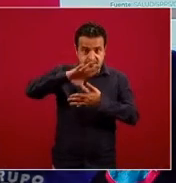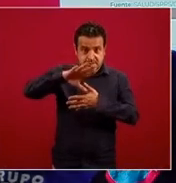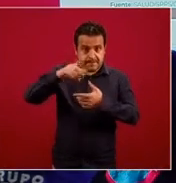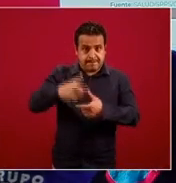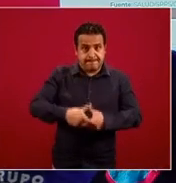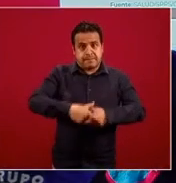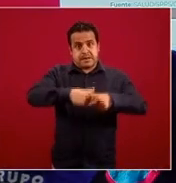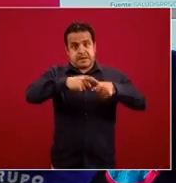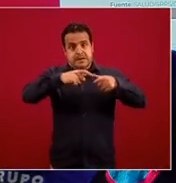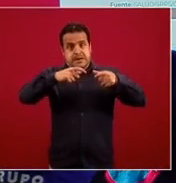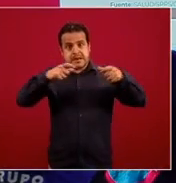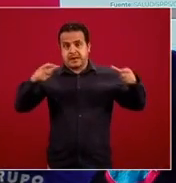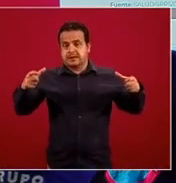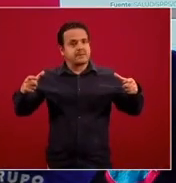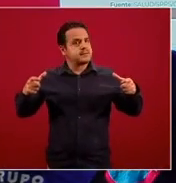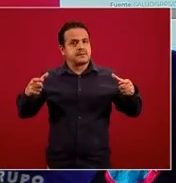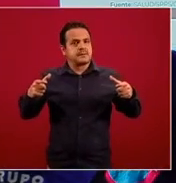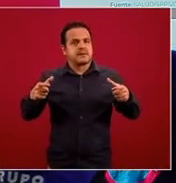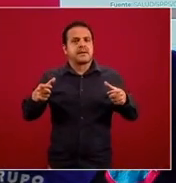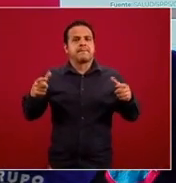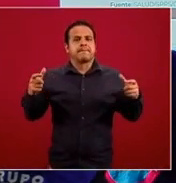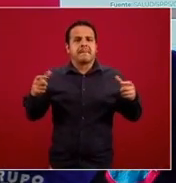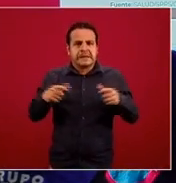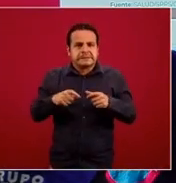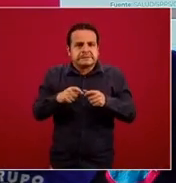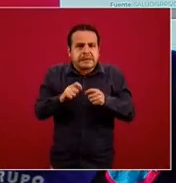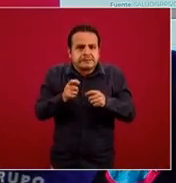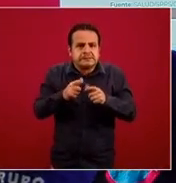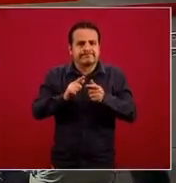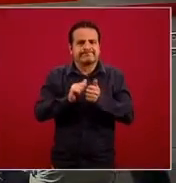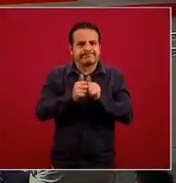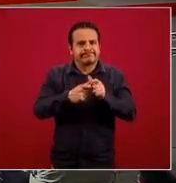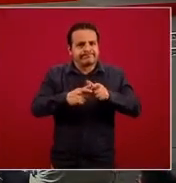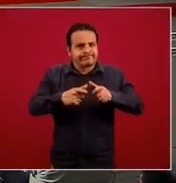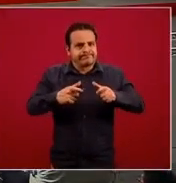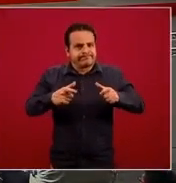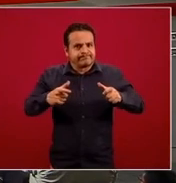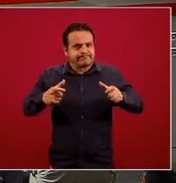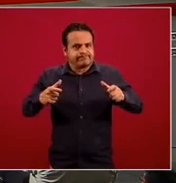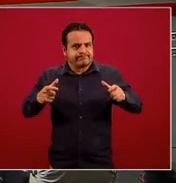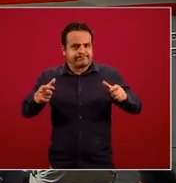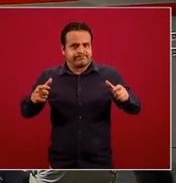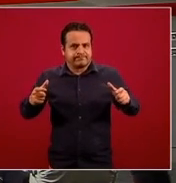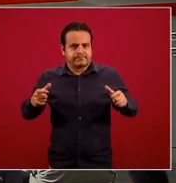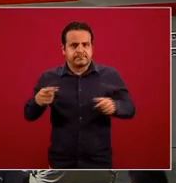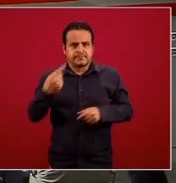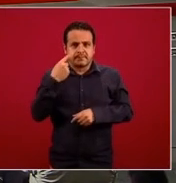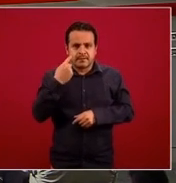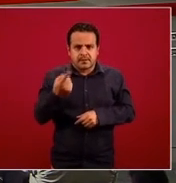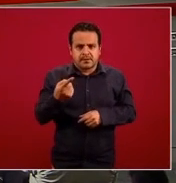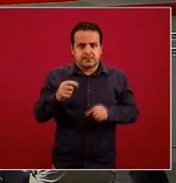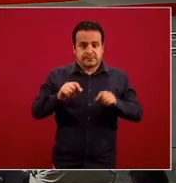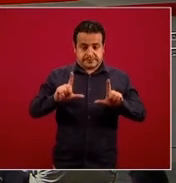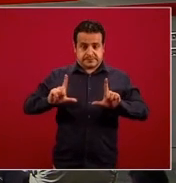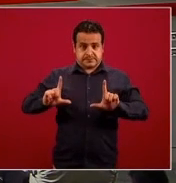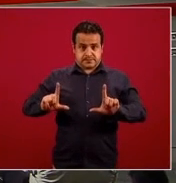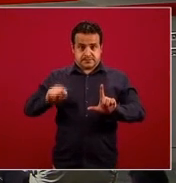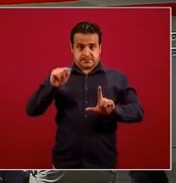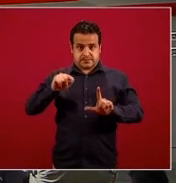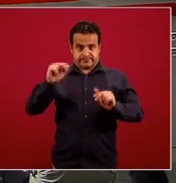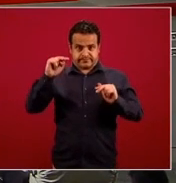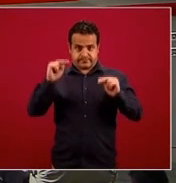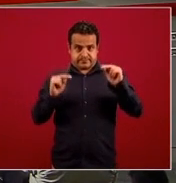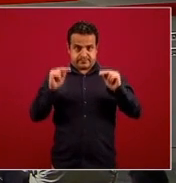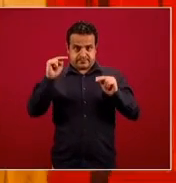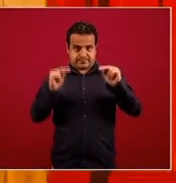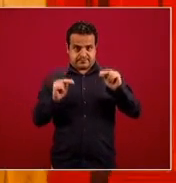either, and the Americas haven't had an exponential increase. So the difference, even